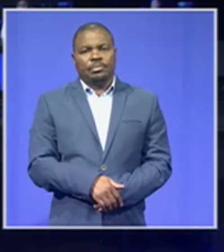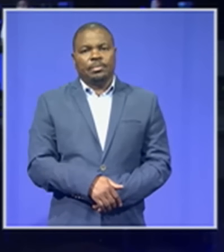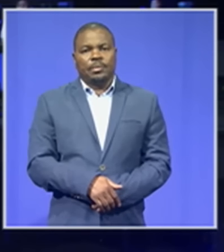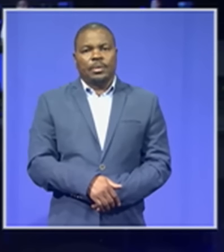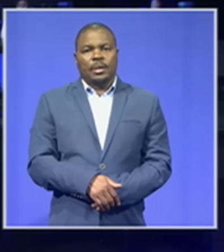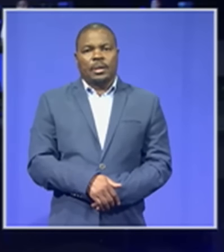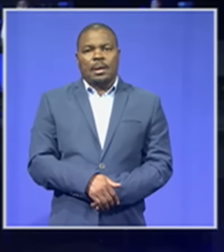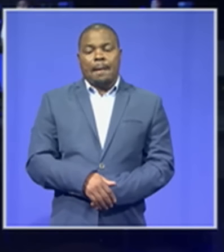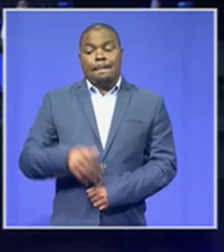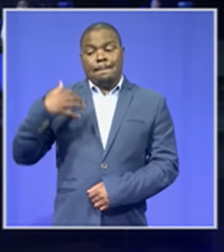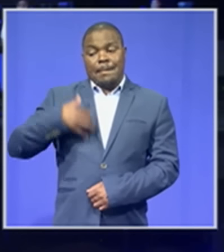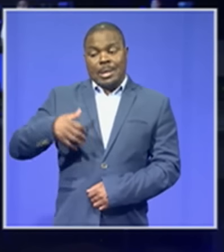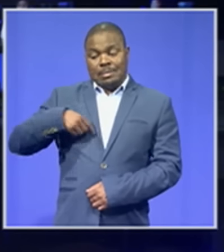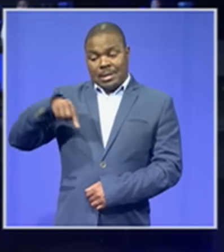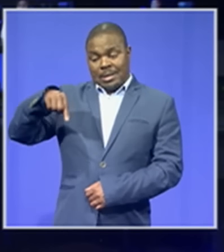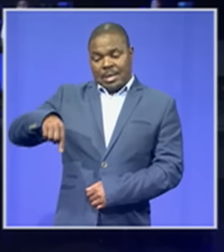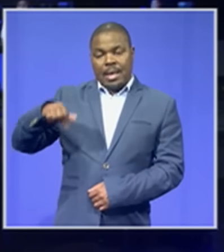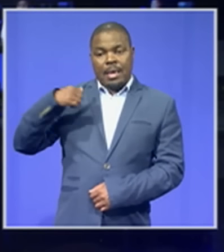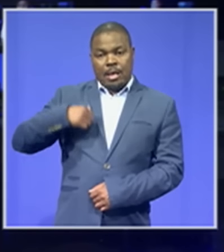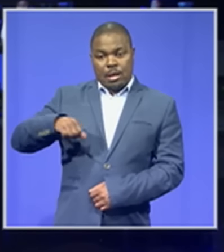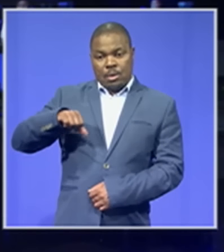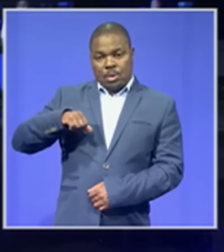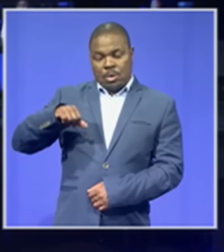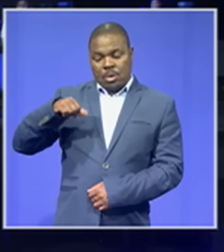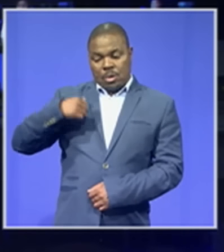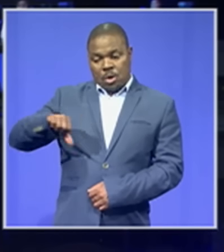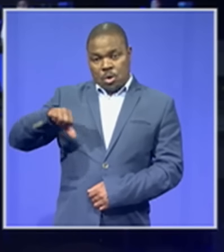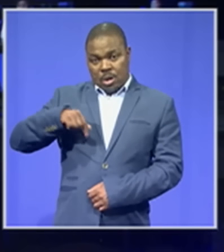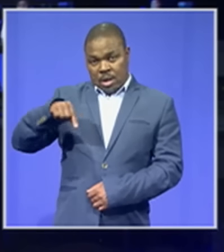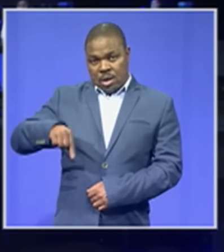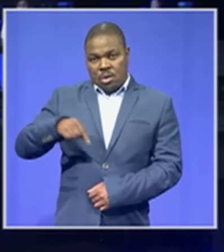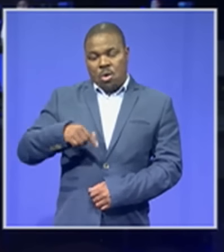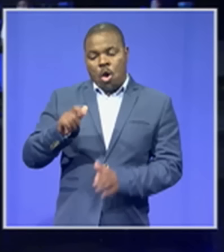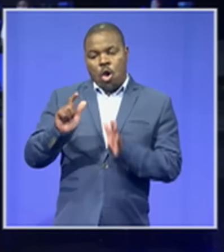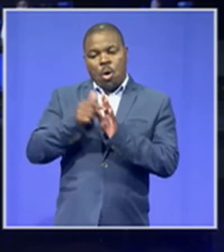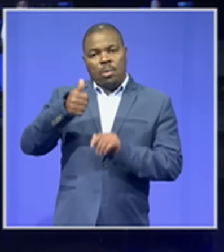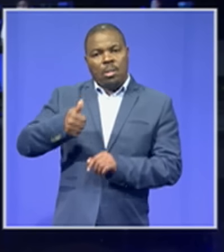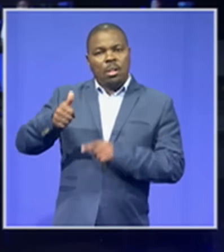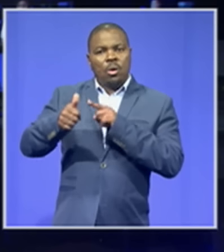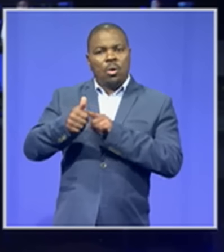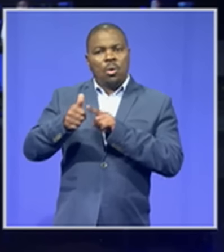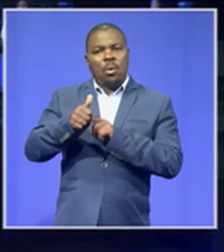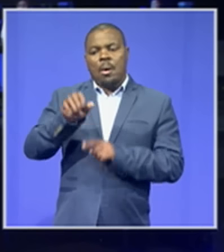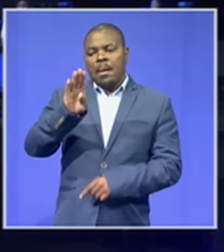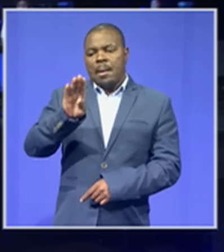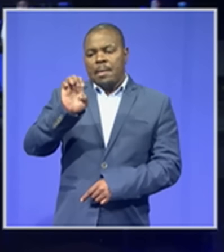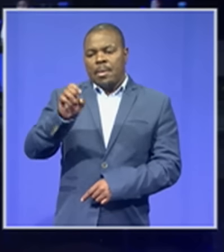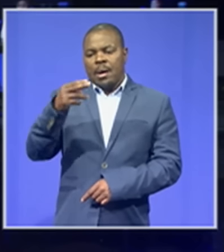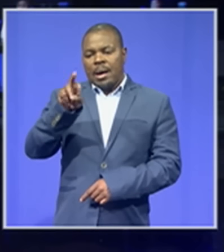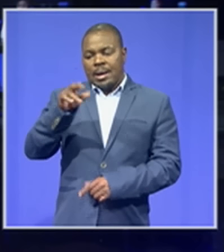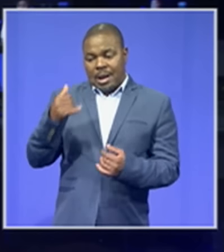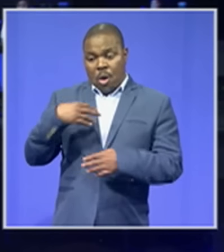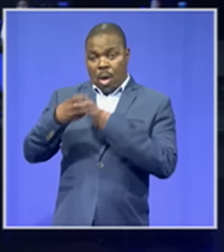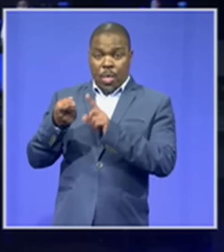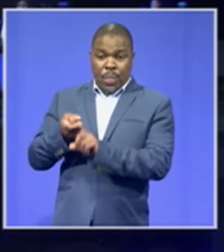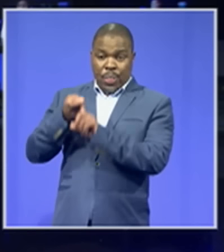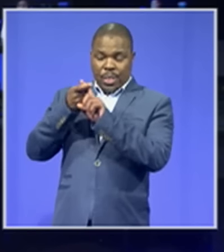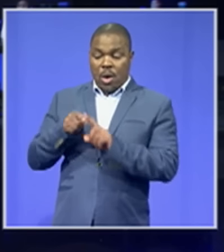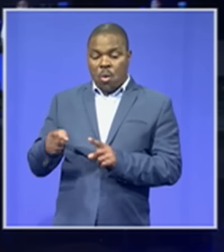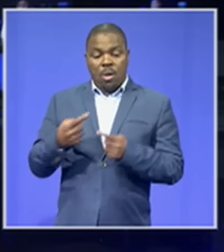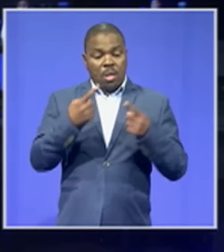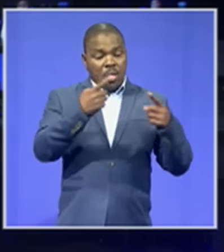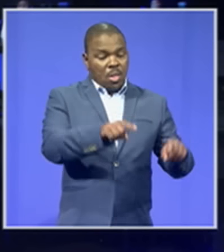Hlo ya molao masepeleng wa Ikuruleni e kginno mosebetsing nakwana e leng Advocate Kemraj Kemi Behari o ile a iphumana sa tsebe ditaba tsa hae